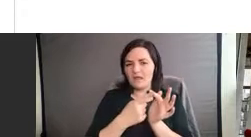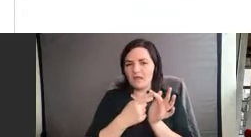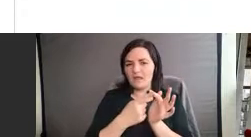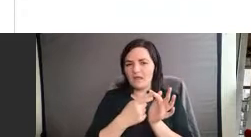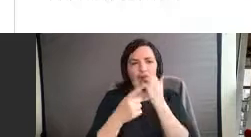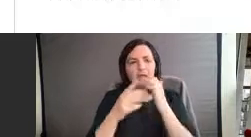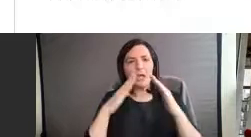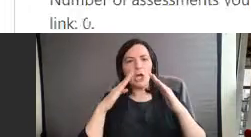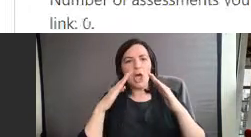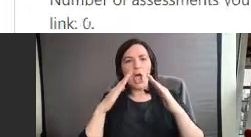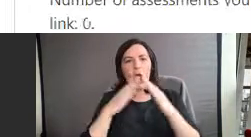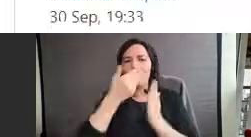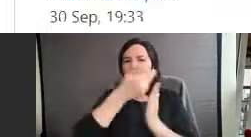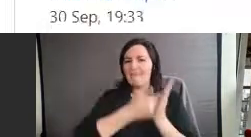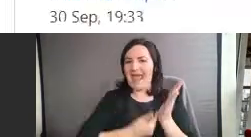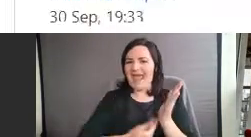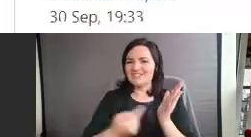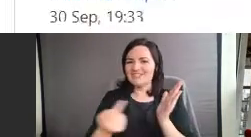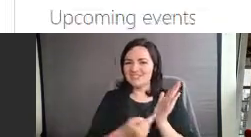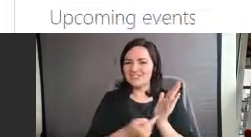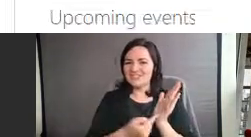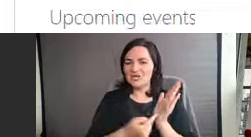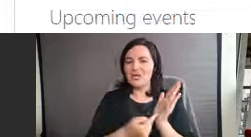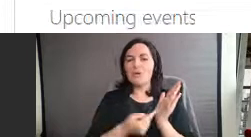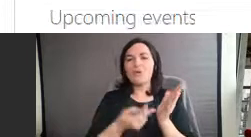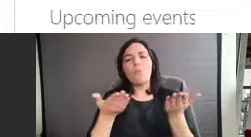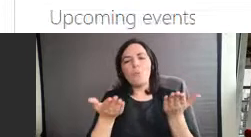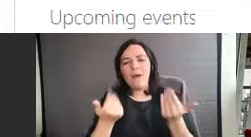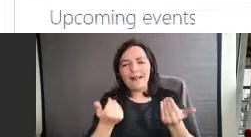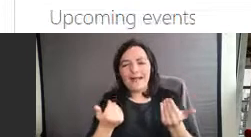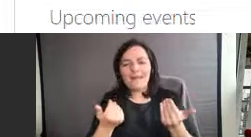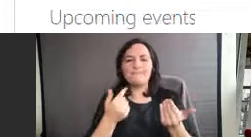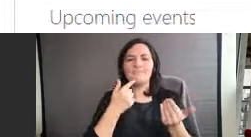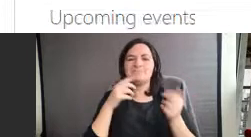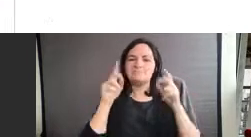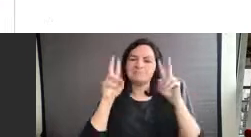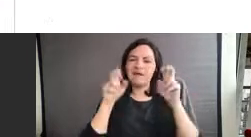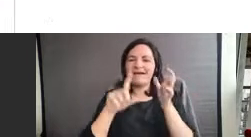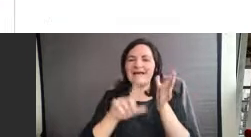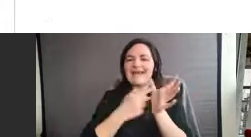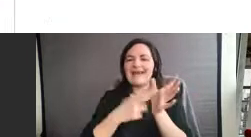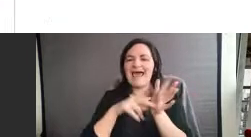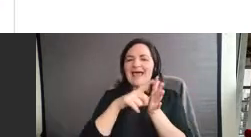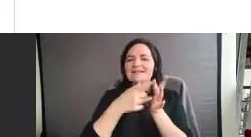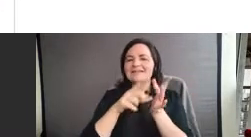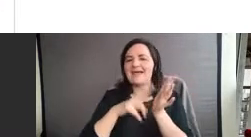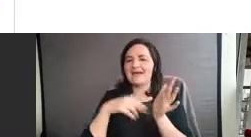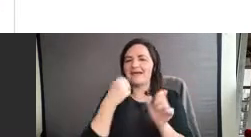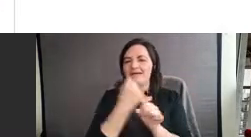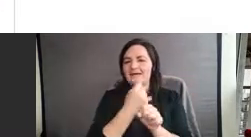page here. So that's your welcome, that's your landing page there. Everything is available from the landing page.